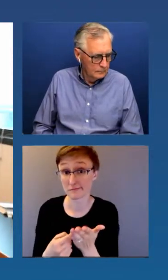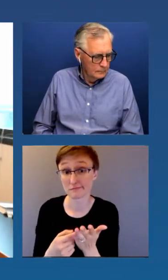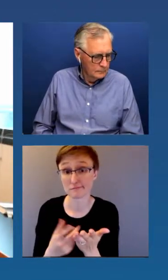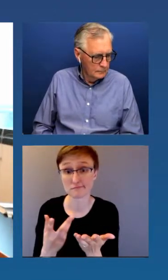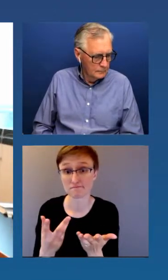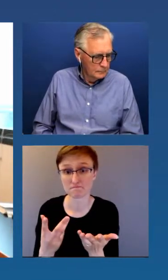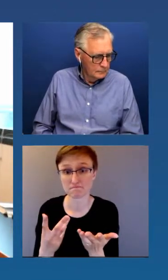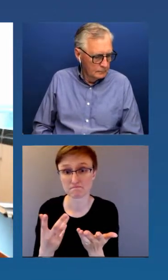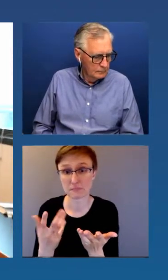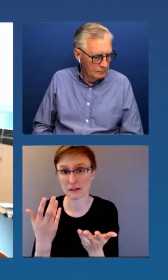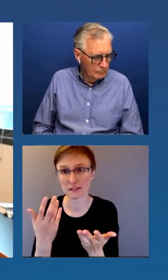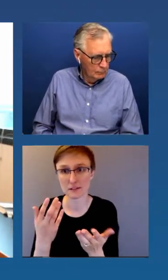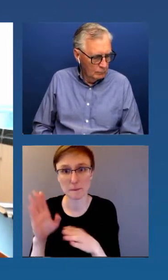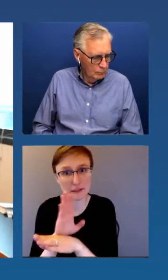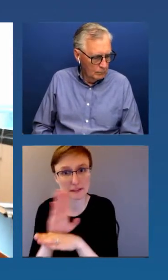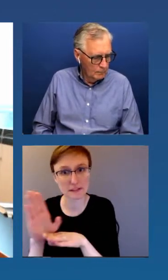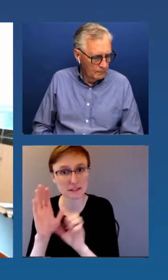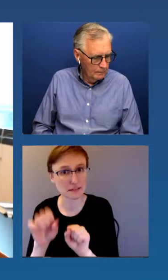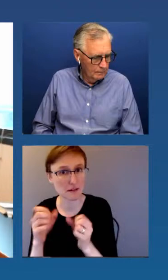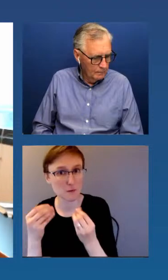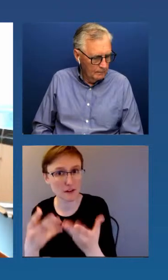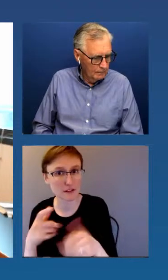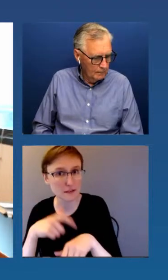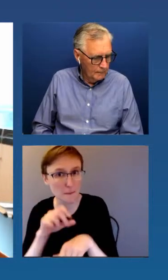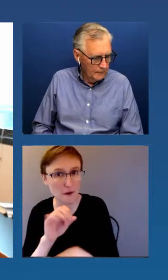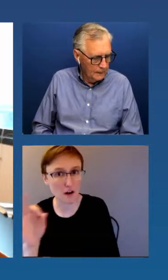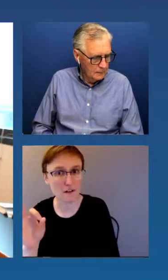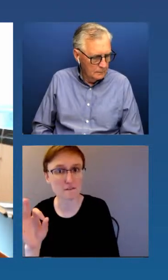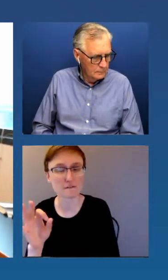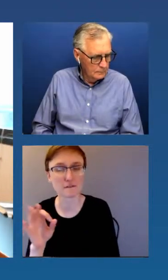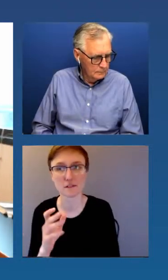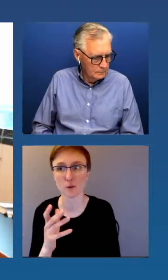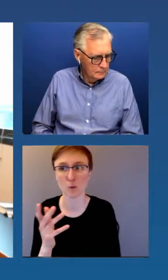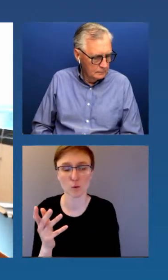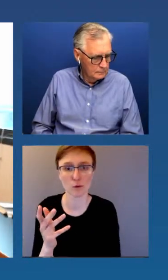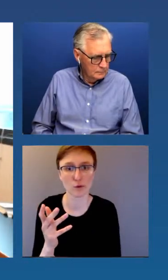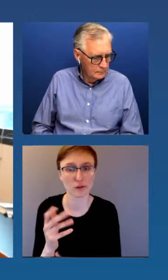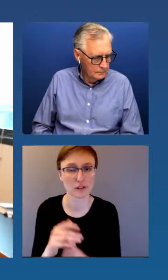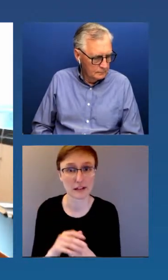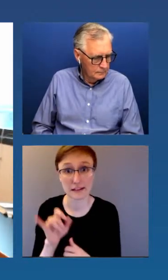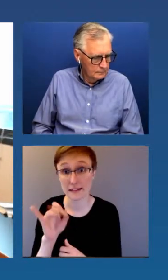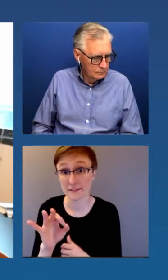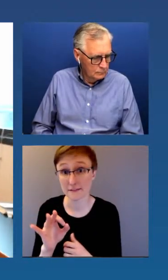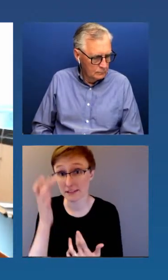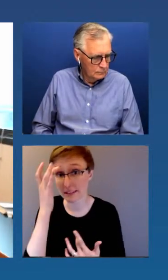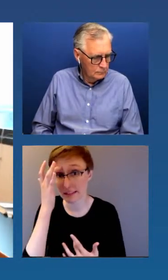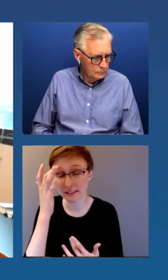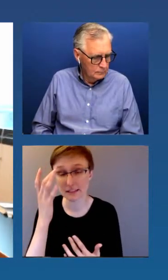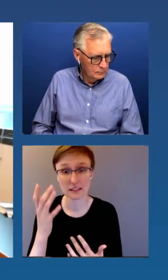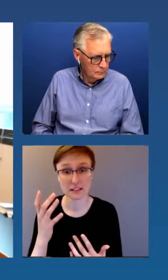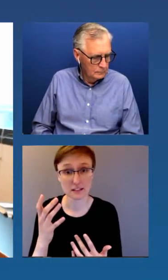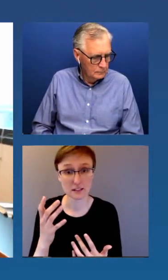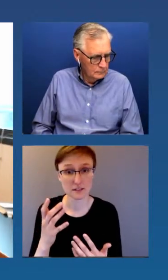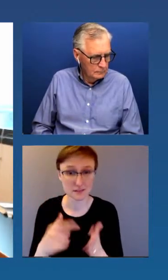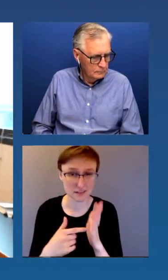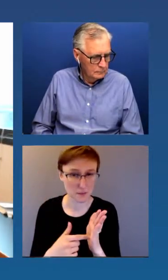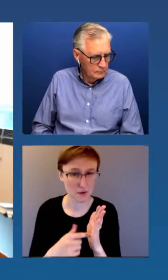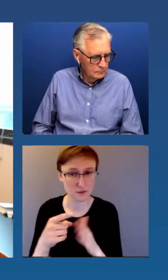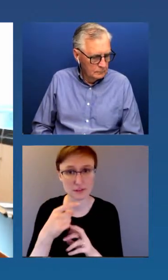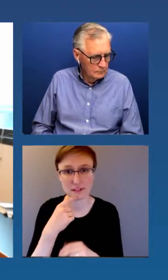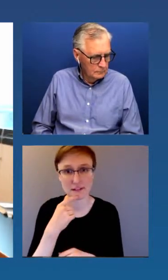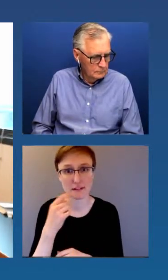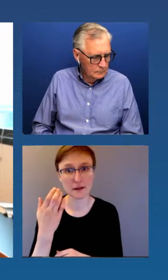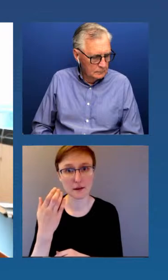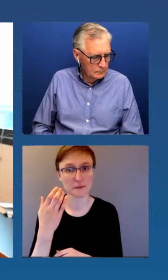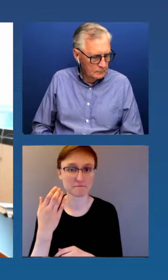them time off, about especially if they are sick? You mentioned, companies can go to the website